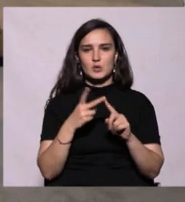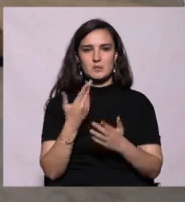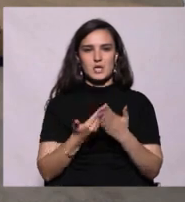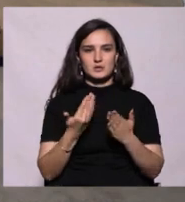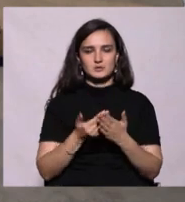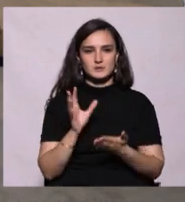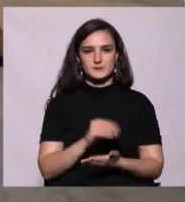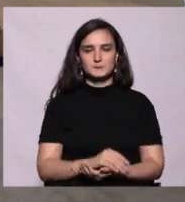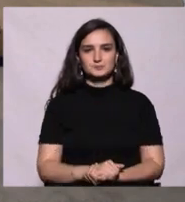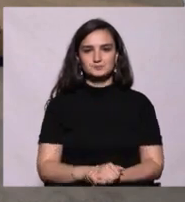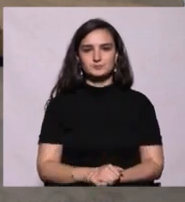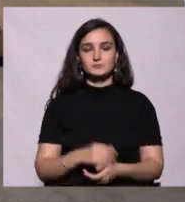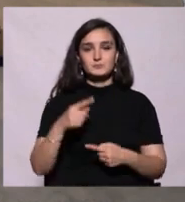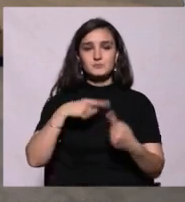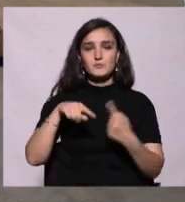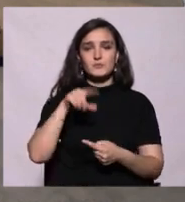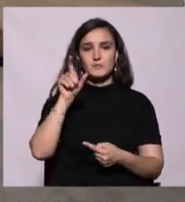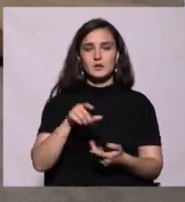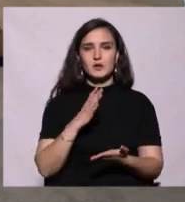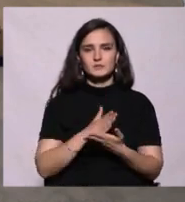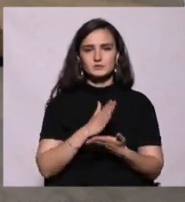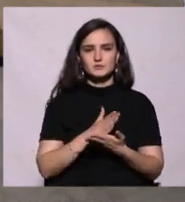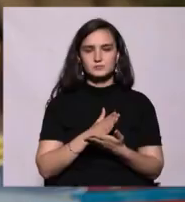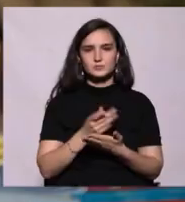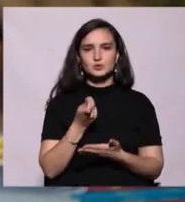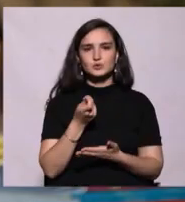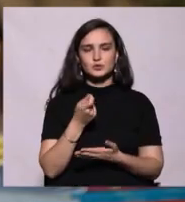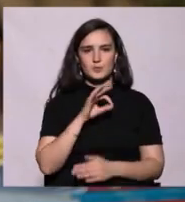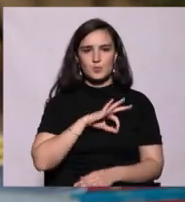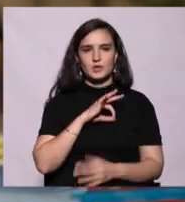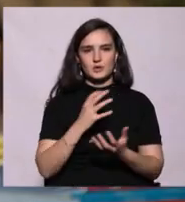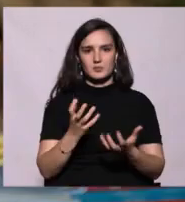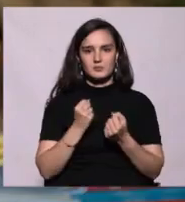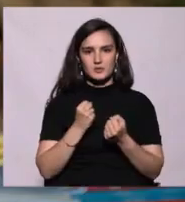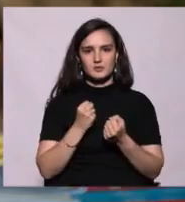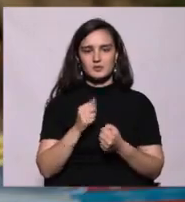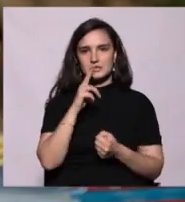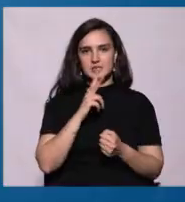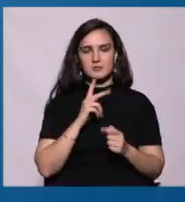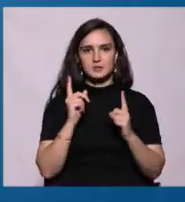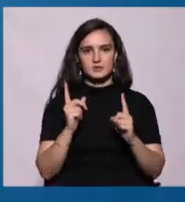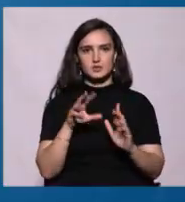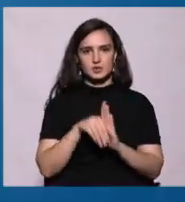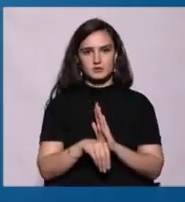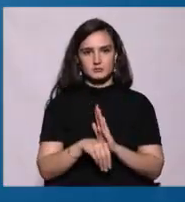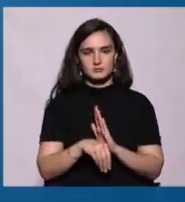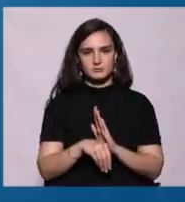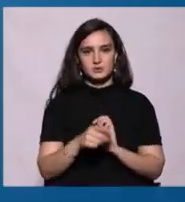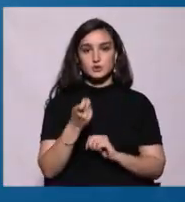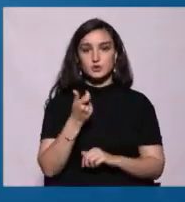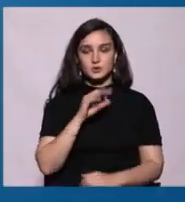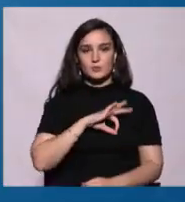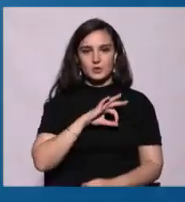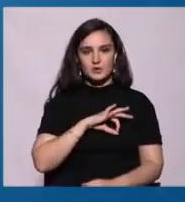example. Investors have made a little profit in just 3 months. A